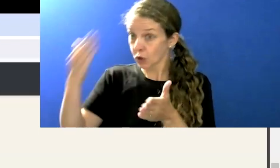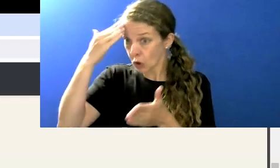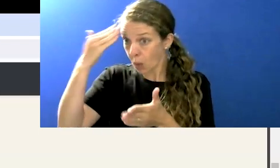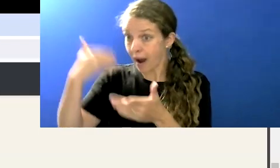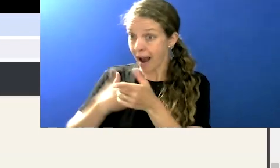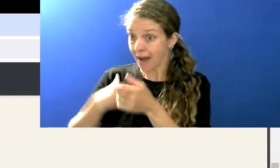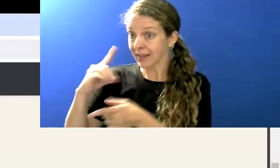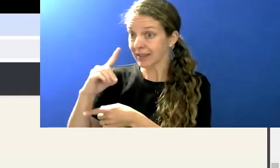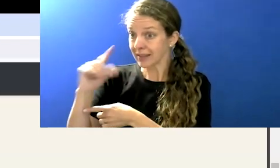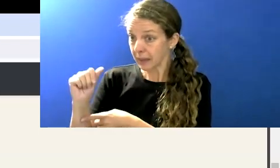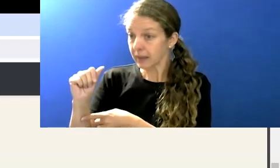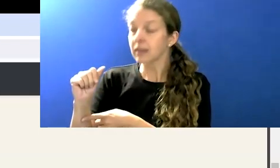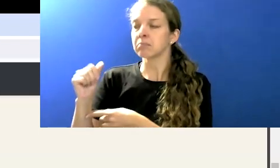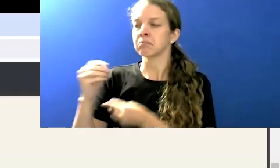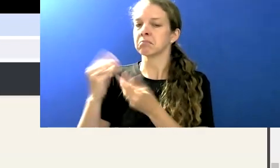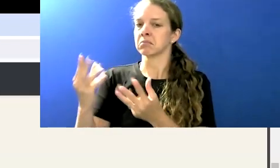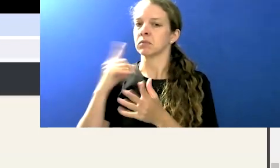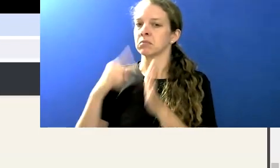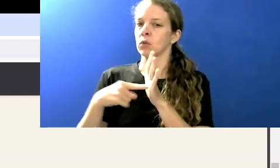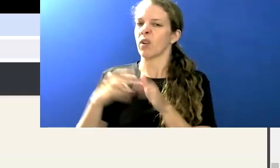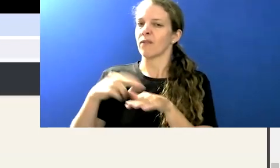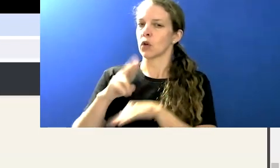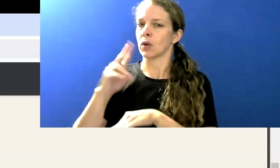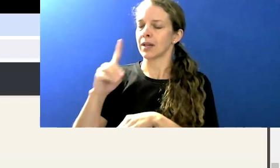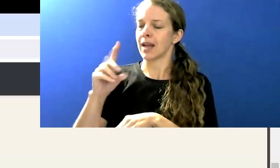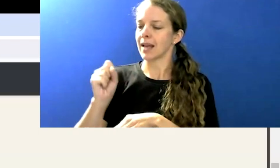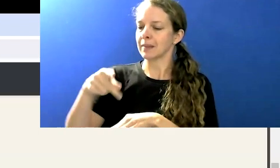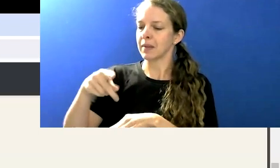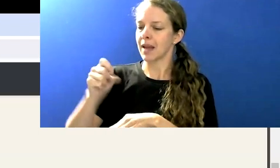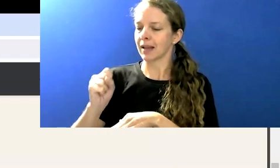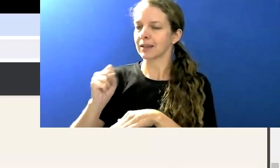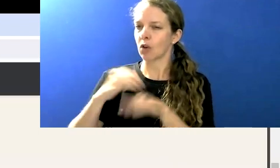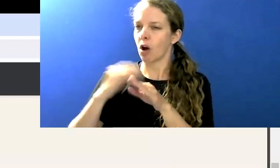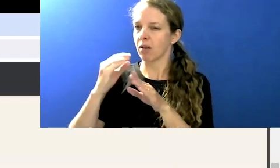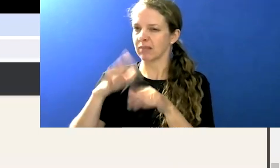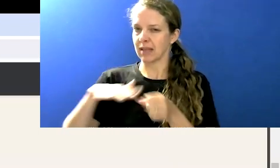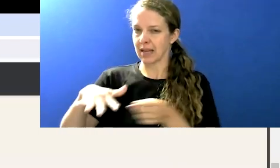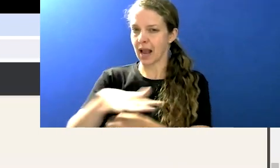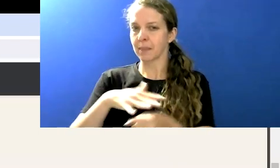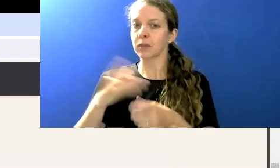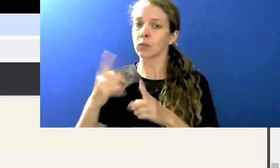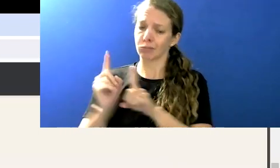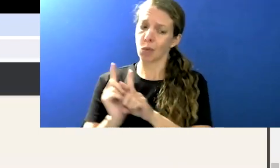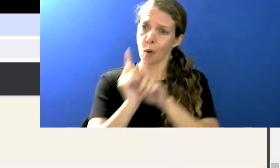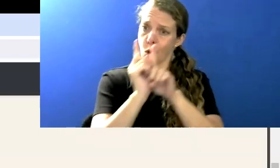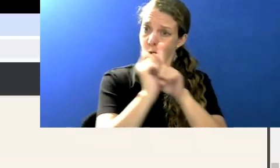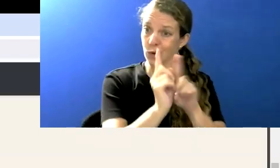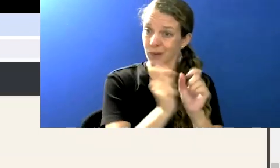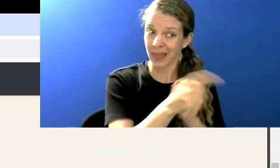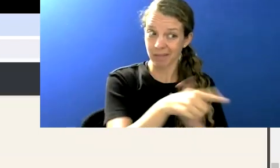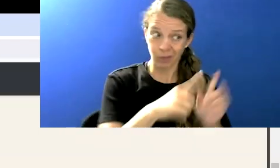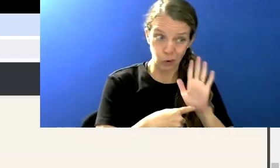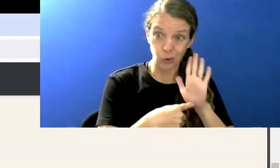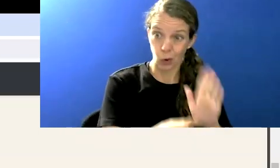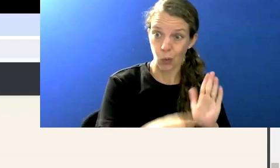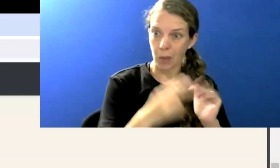disability, obviously we do refer them to DSPS here on campus if they haven't heard about them. We do take the liberty to walk the students across campus and show them